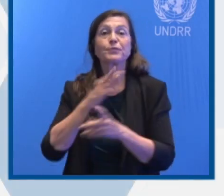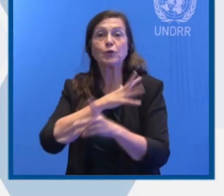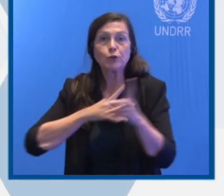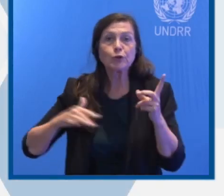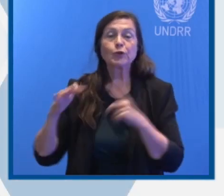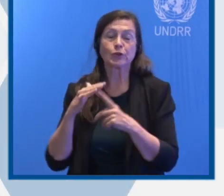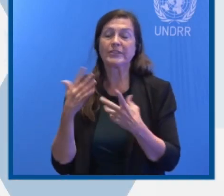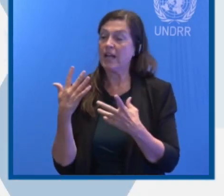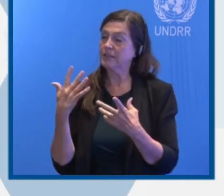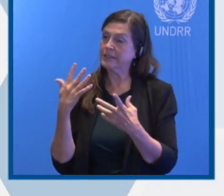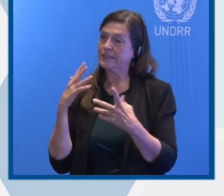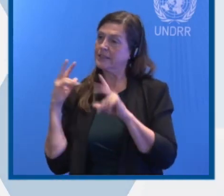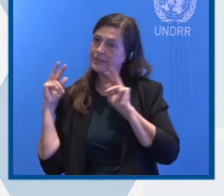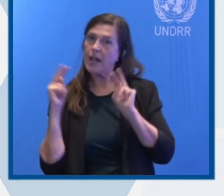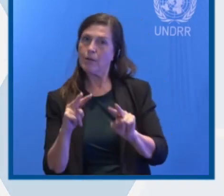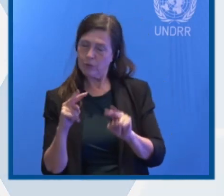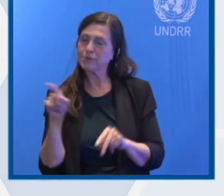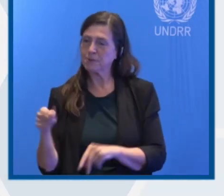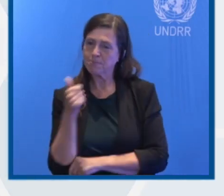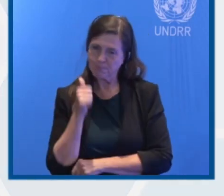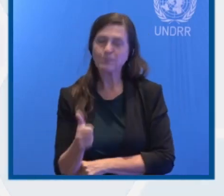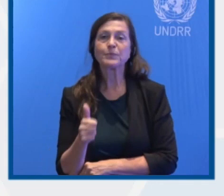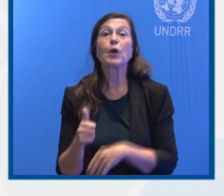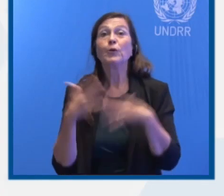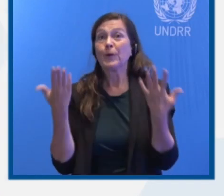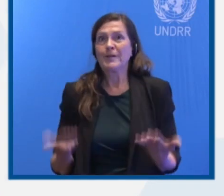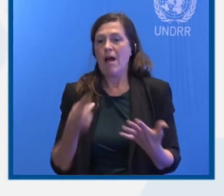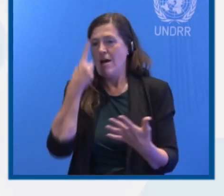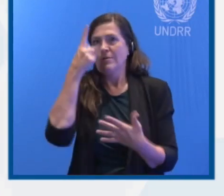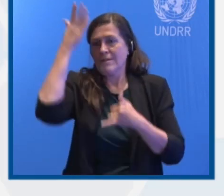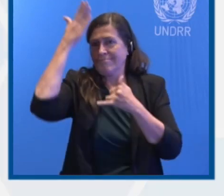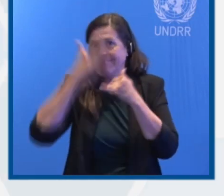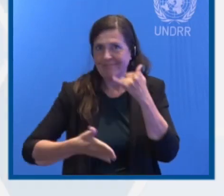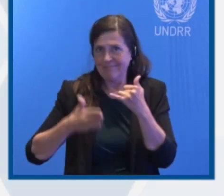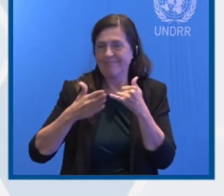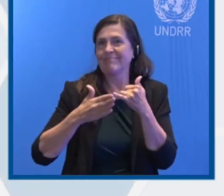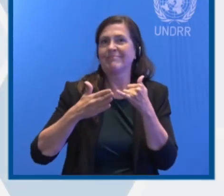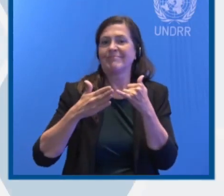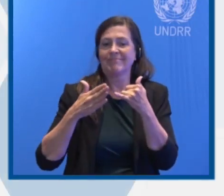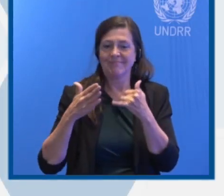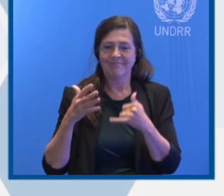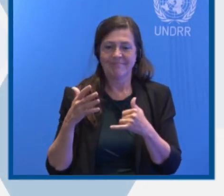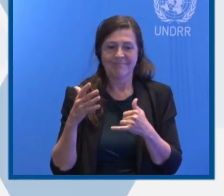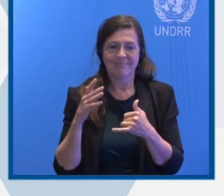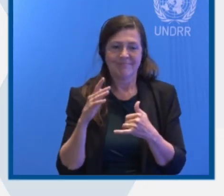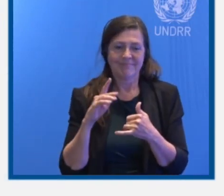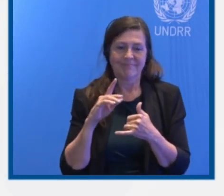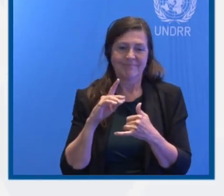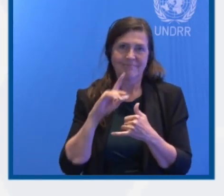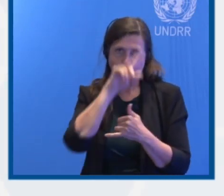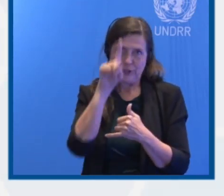One last question before we close the session, so yours, and then we'll close the session. Thank you.